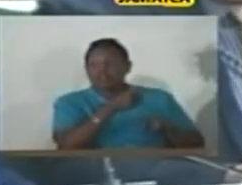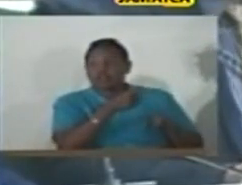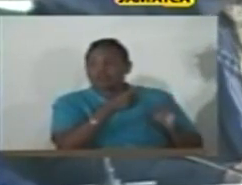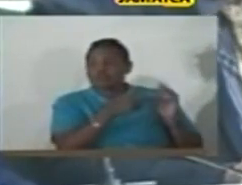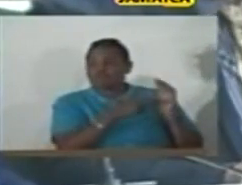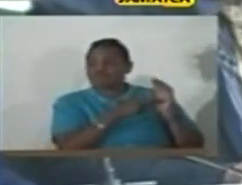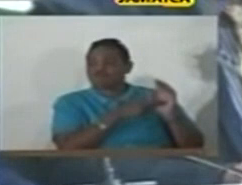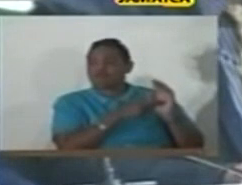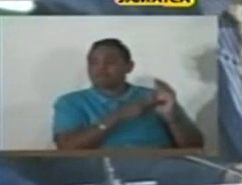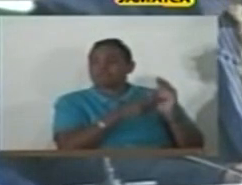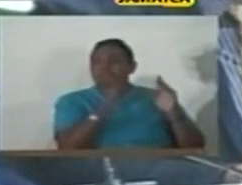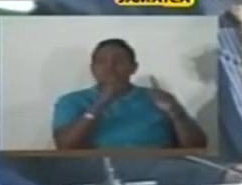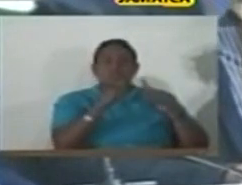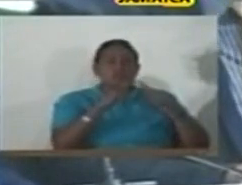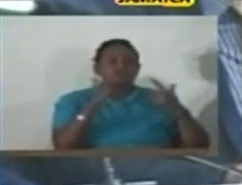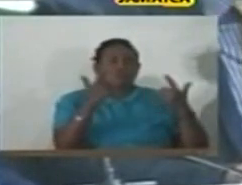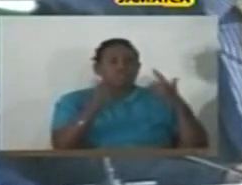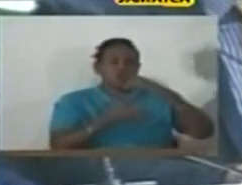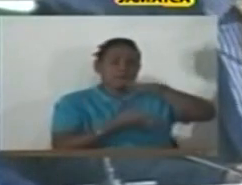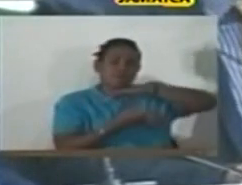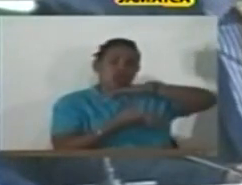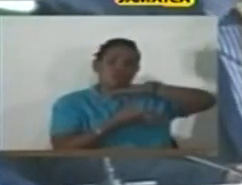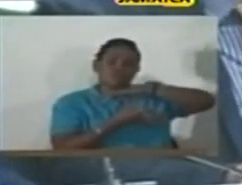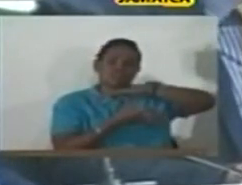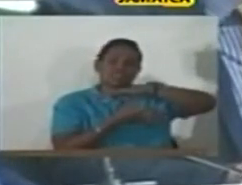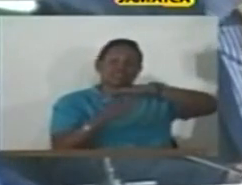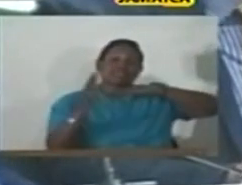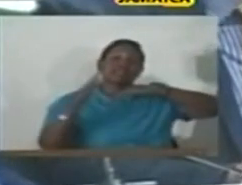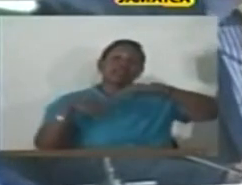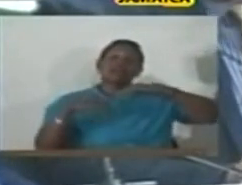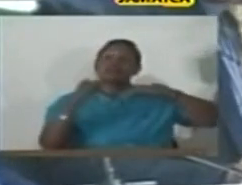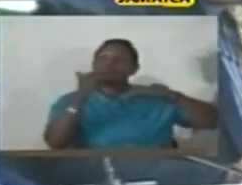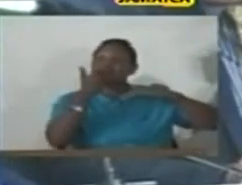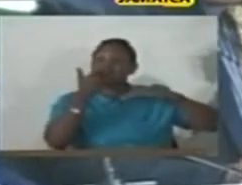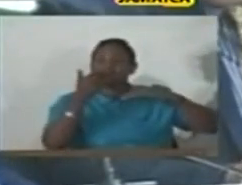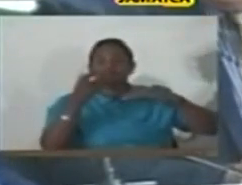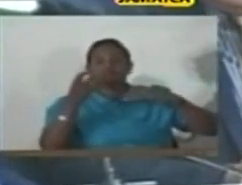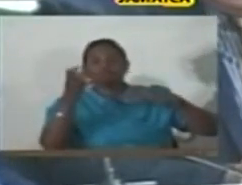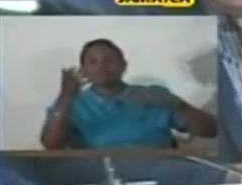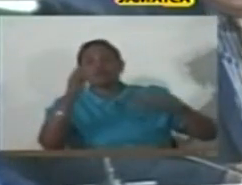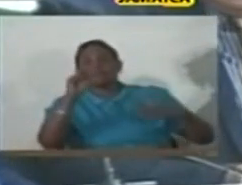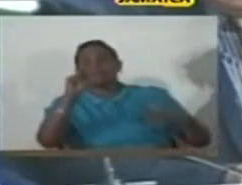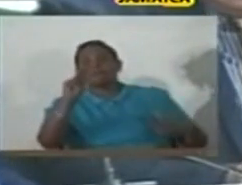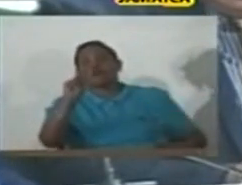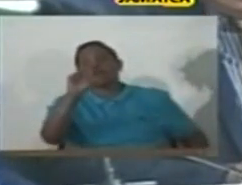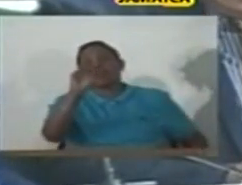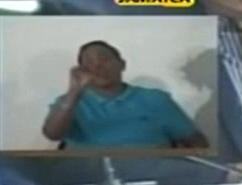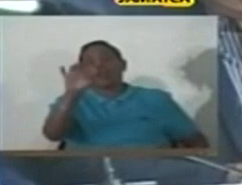represents a greater priority than the misadventure at Bernard Lodge.